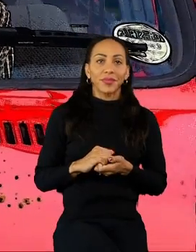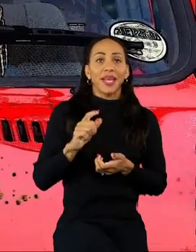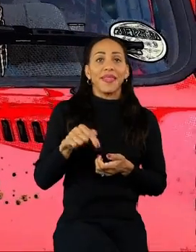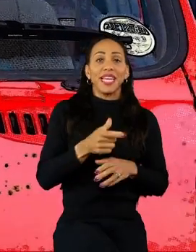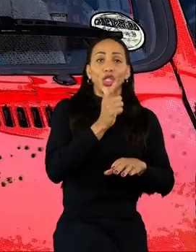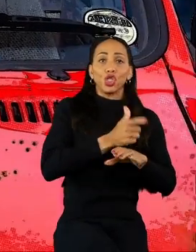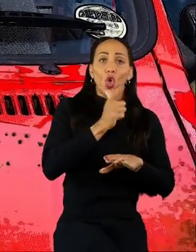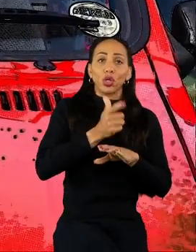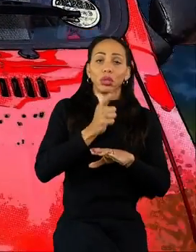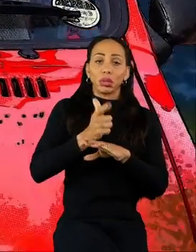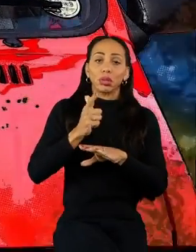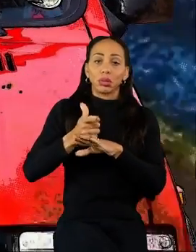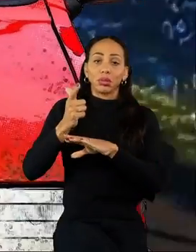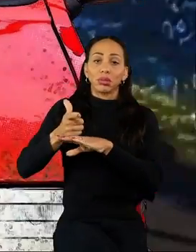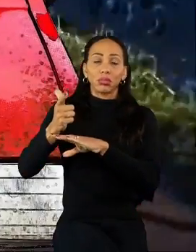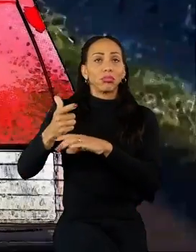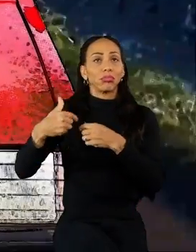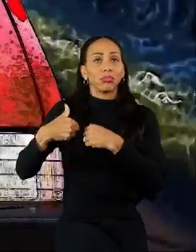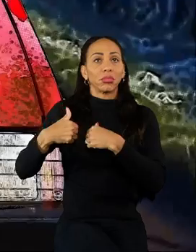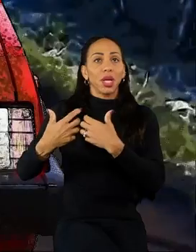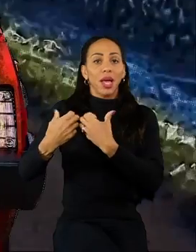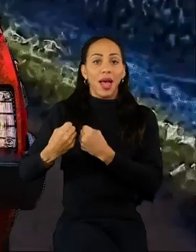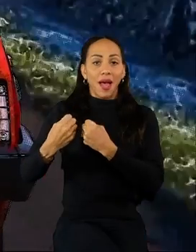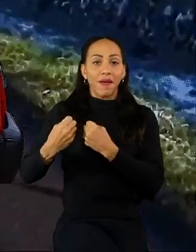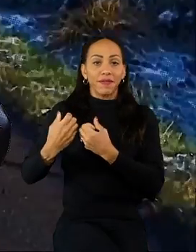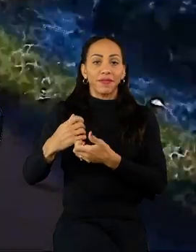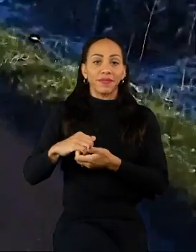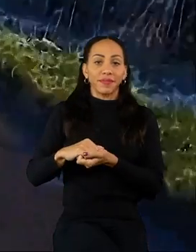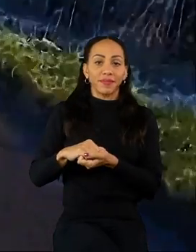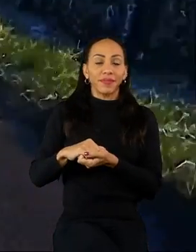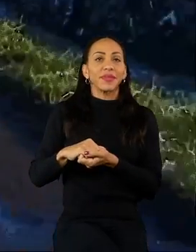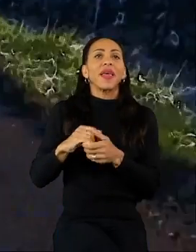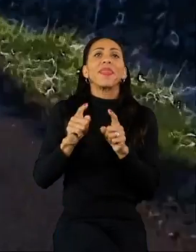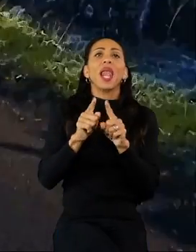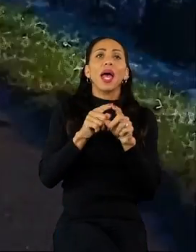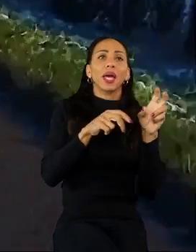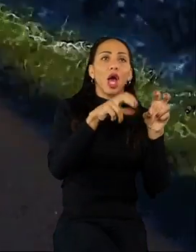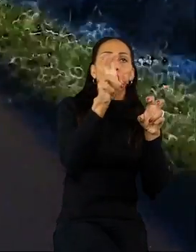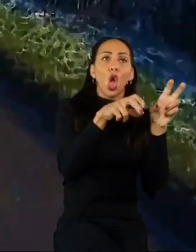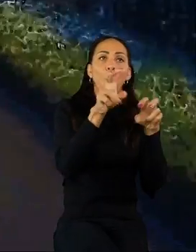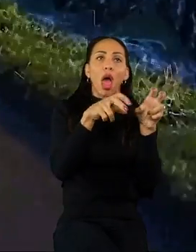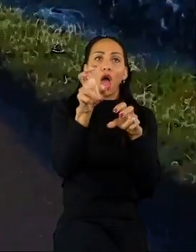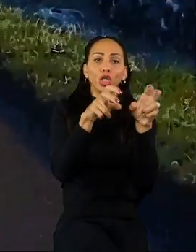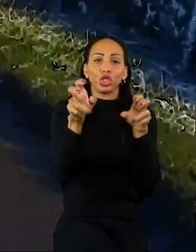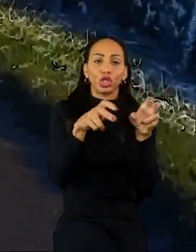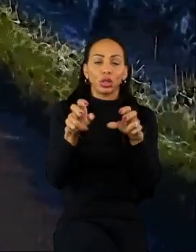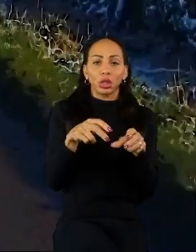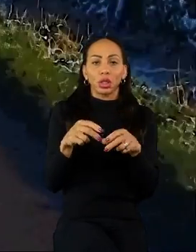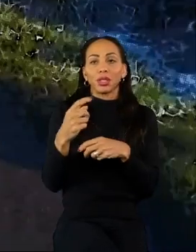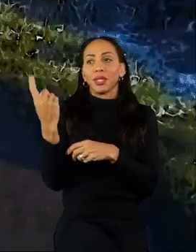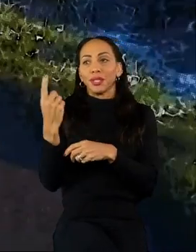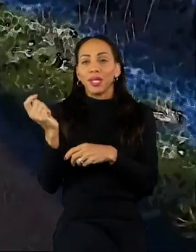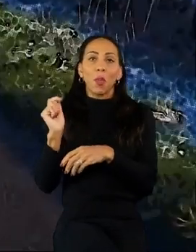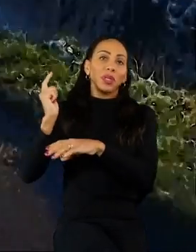There's a mixture of these are shots that I have. These are montaged together,